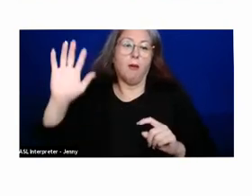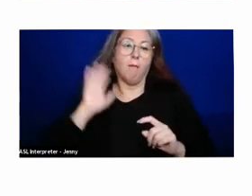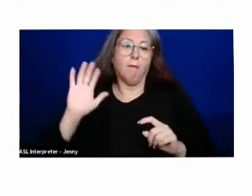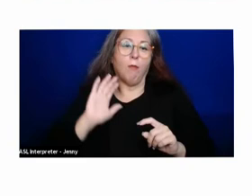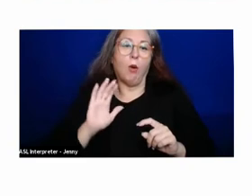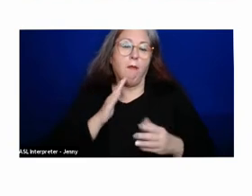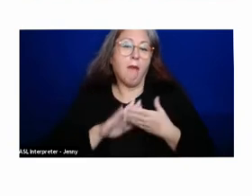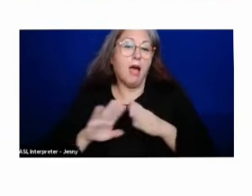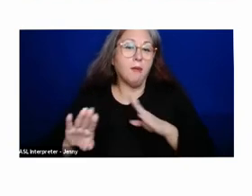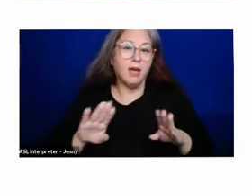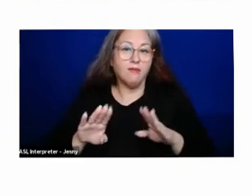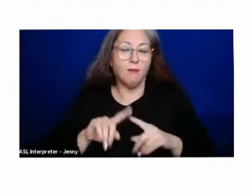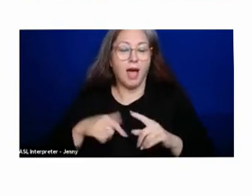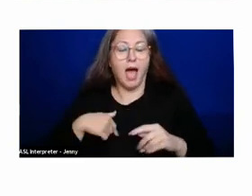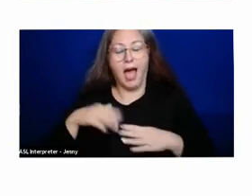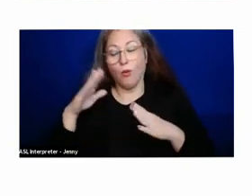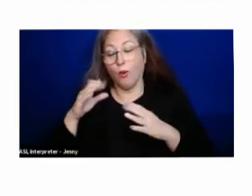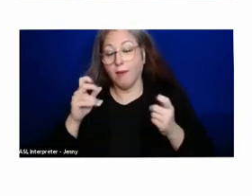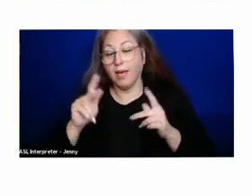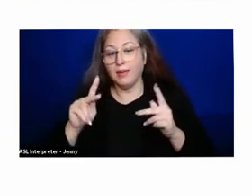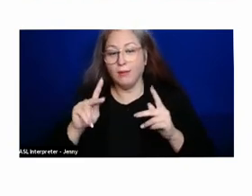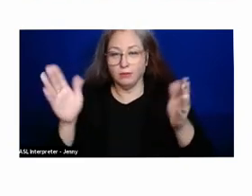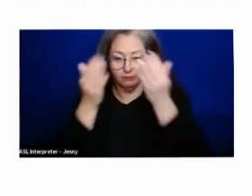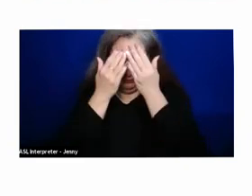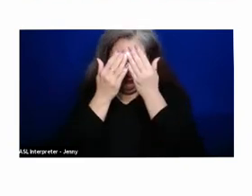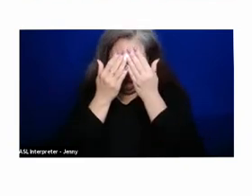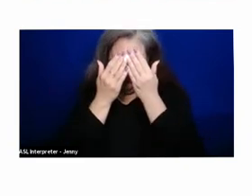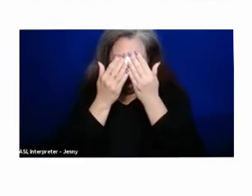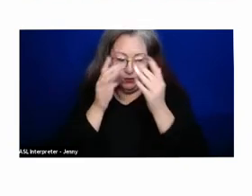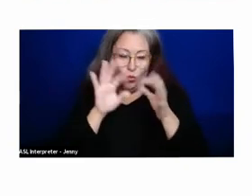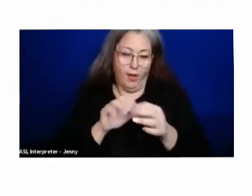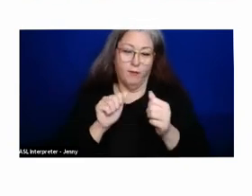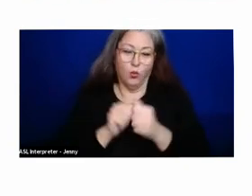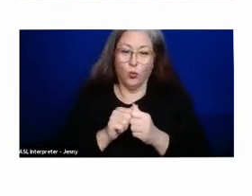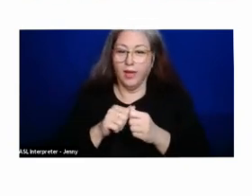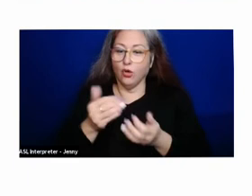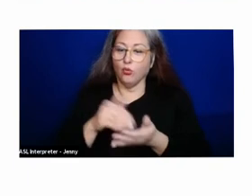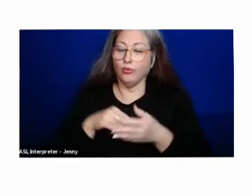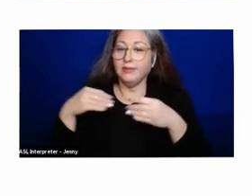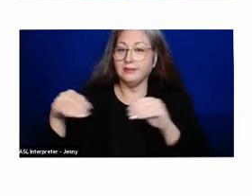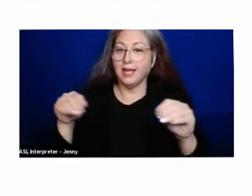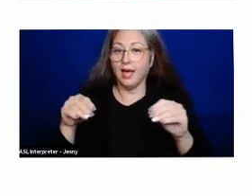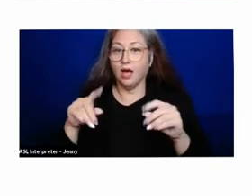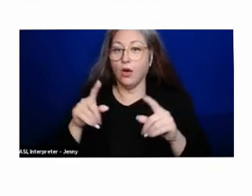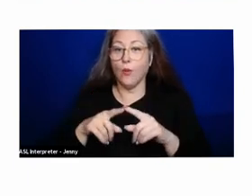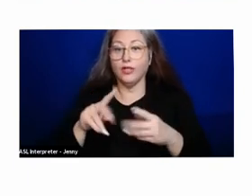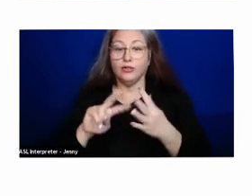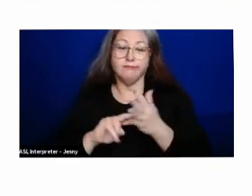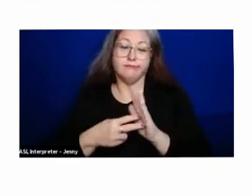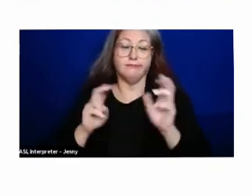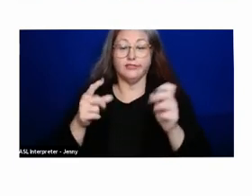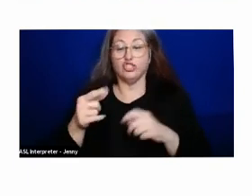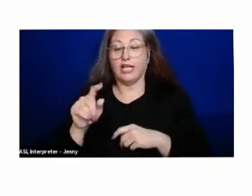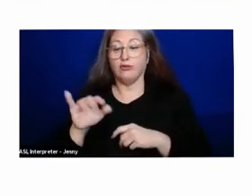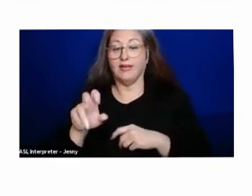behaviors, I'm afraid that a lot of us have blinders on when it comes to the resale space. The conversation about gentrification in thrift